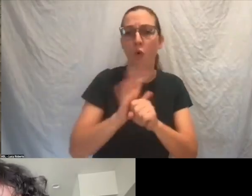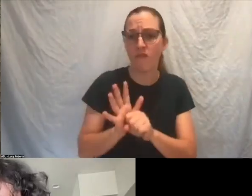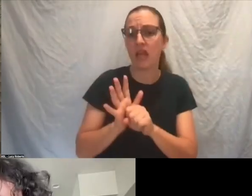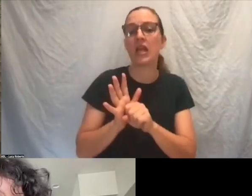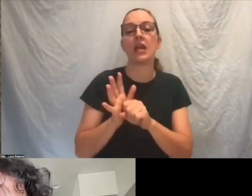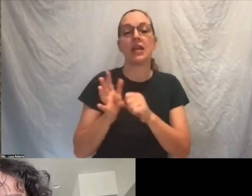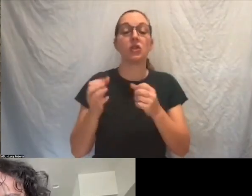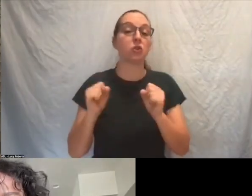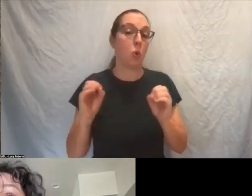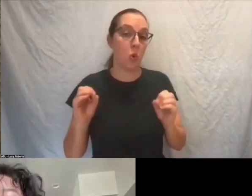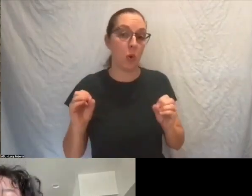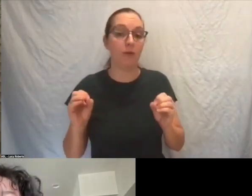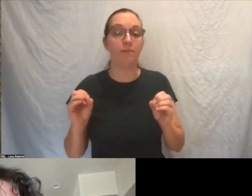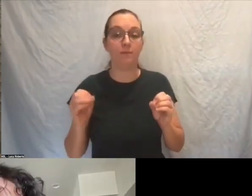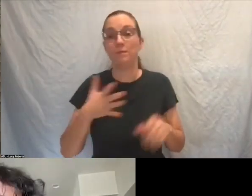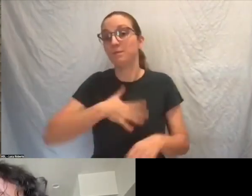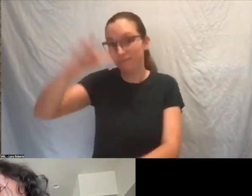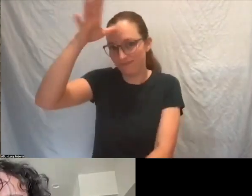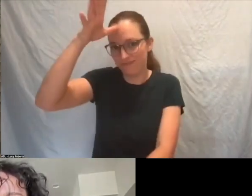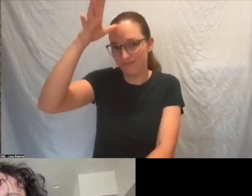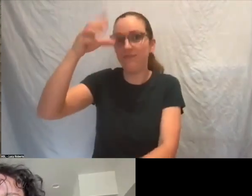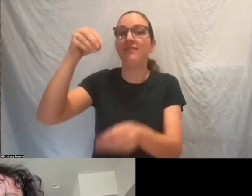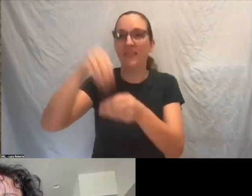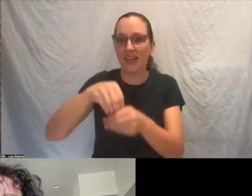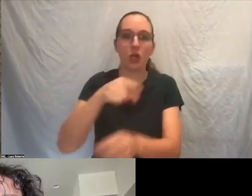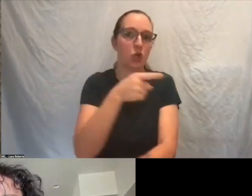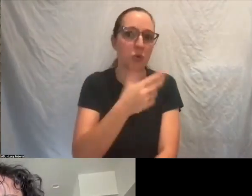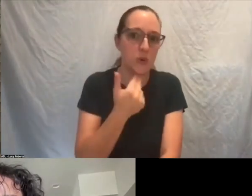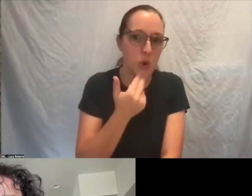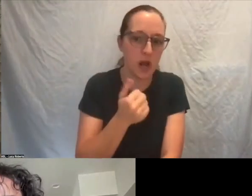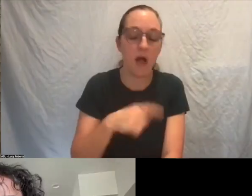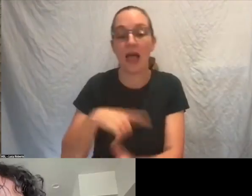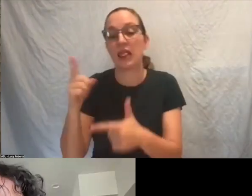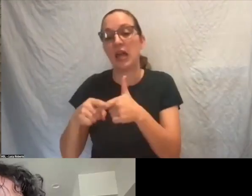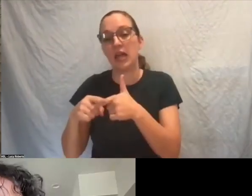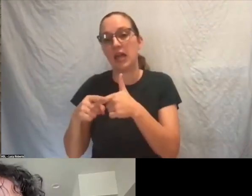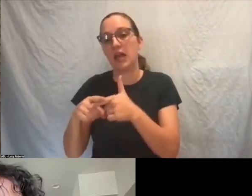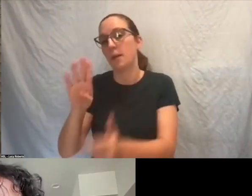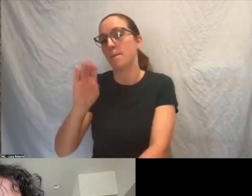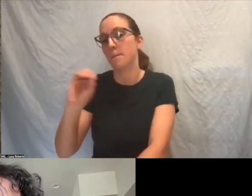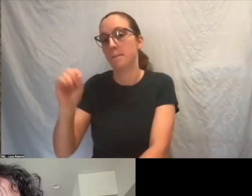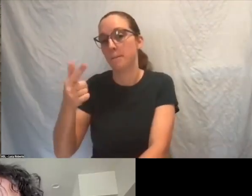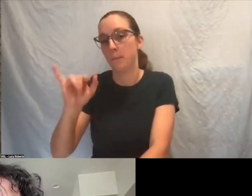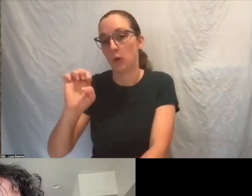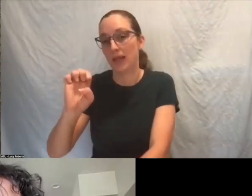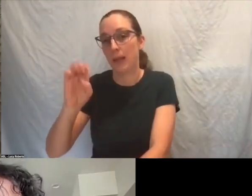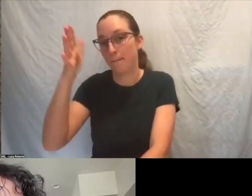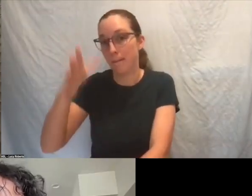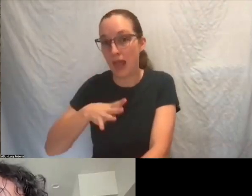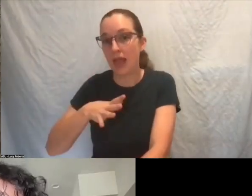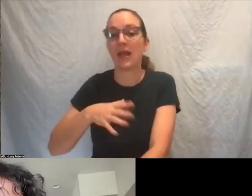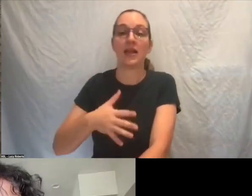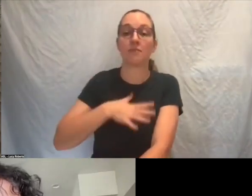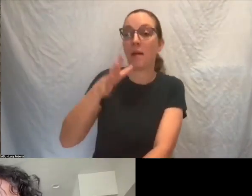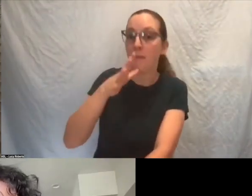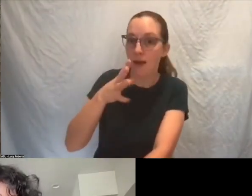needed. So my dad was in that. And then the boogeyman is my mom